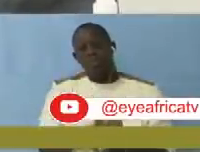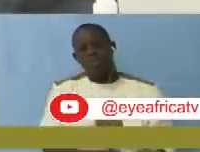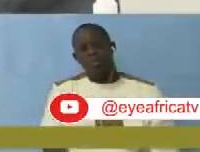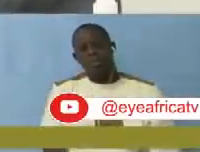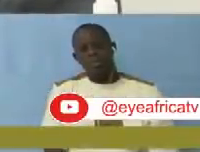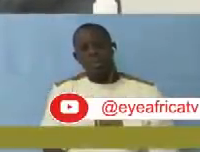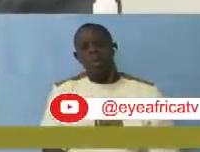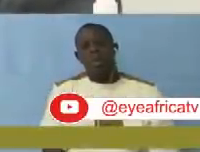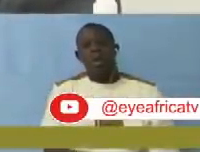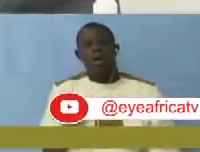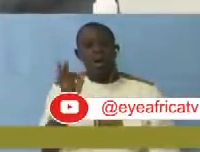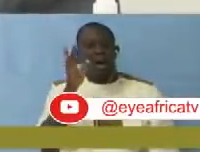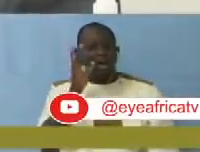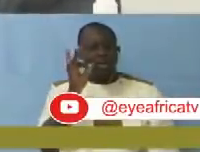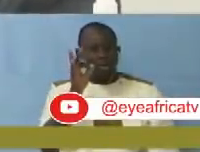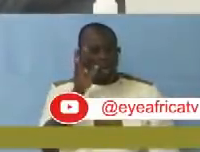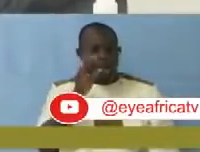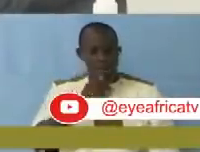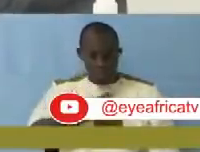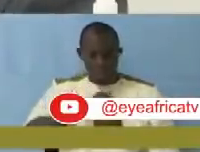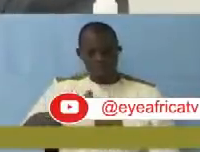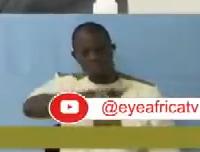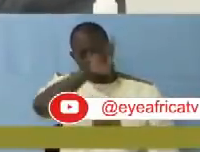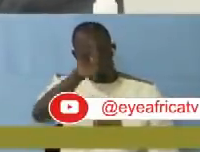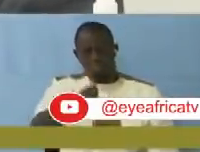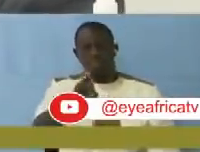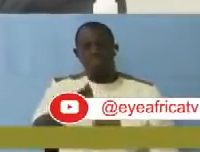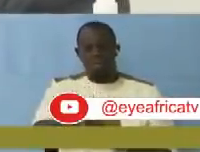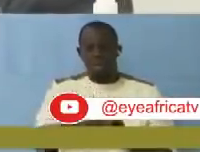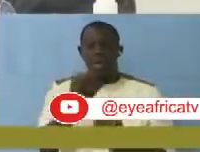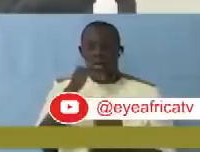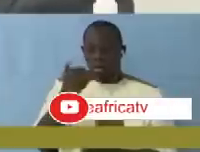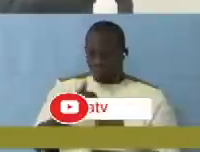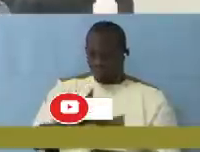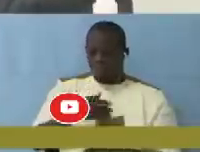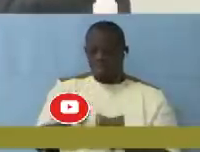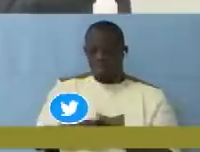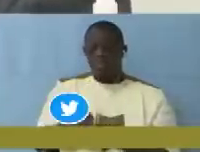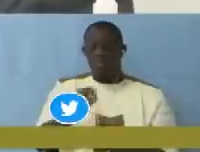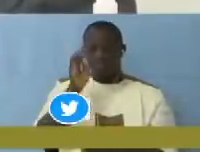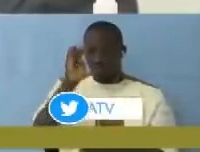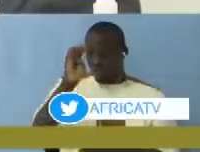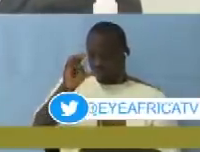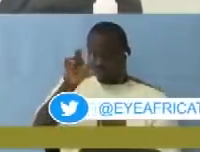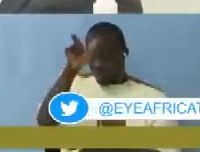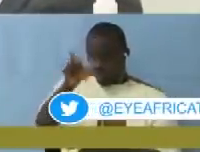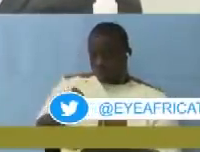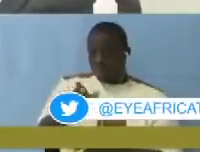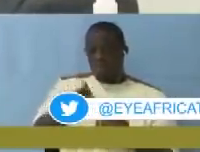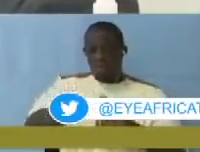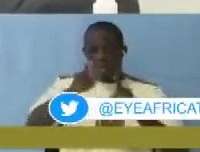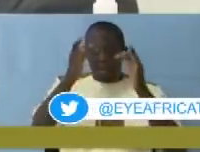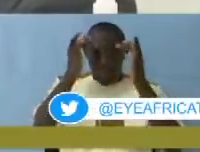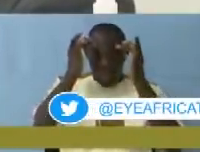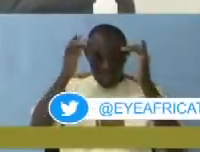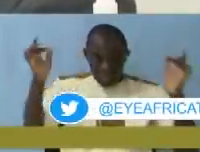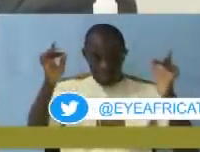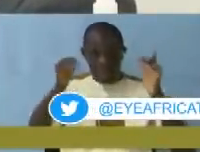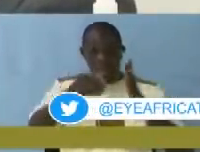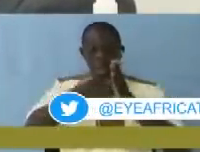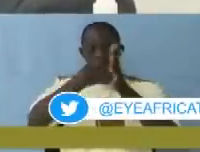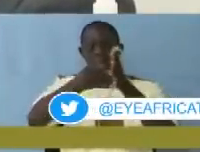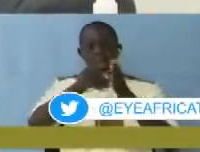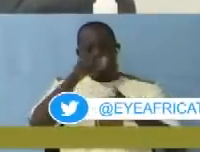No, answer my question. Wasn't he regarded as the leading expert for investigations in the